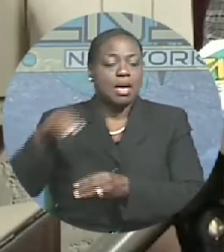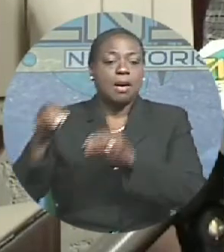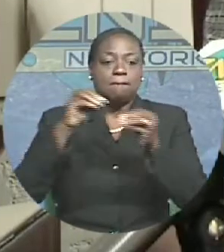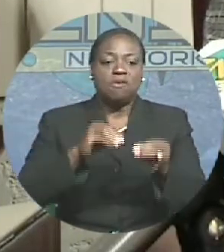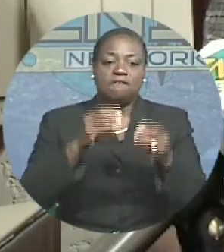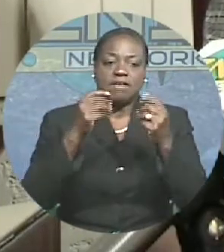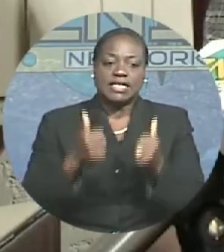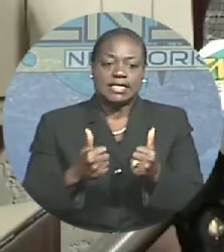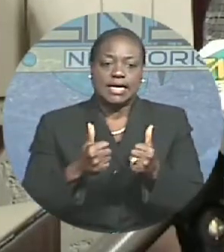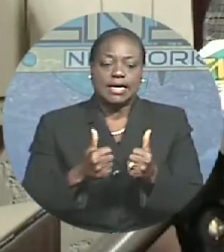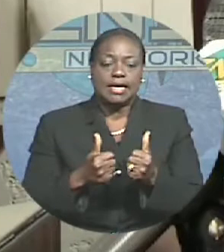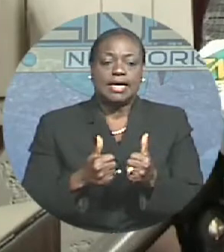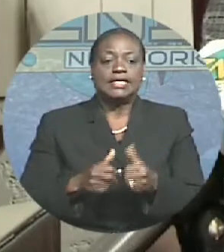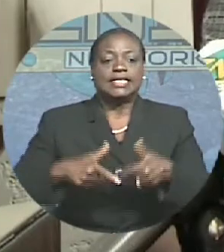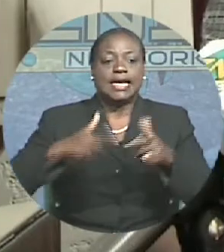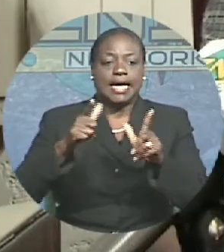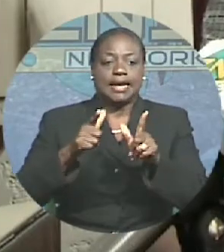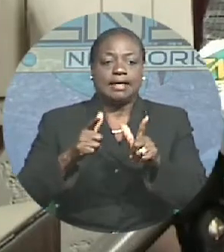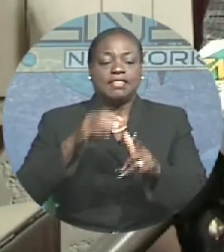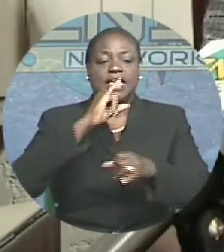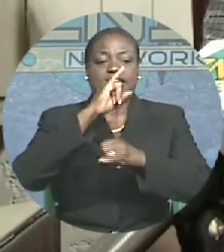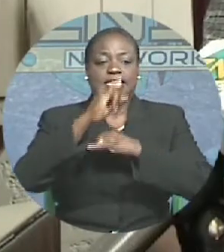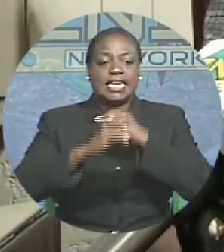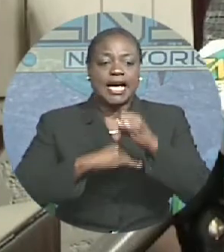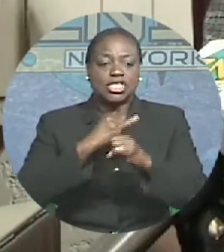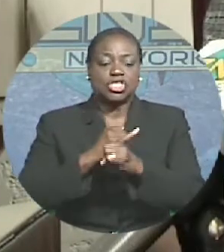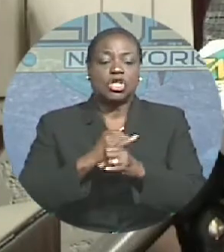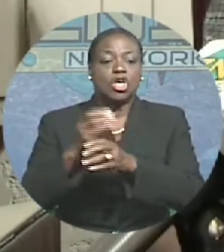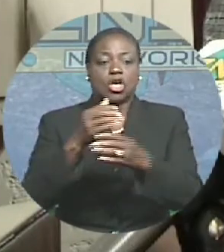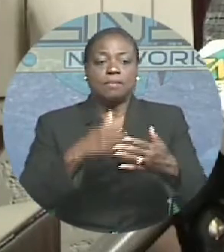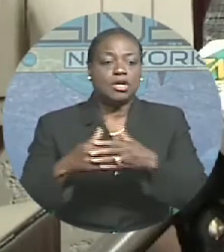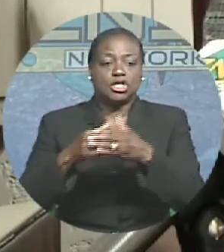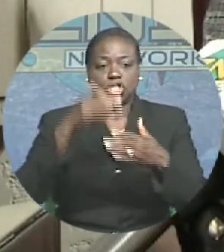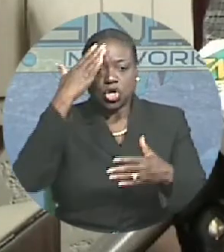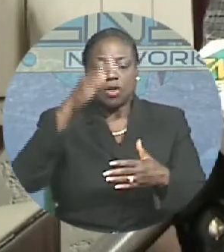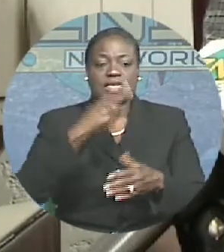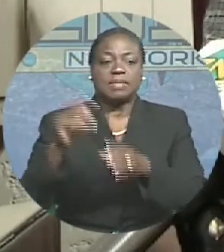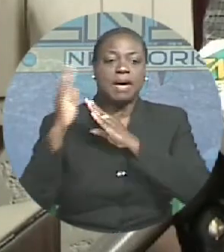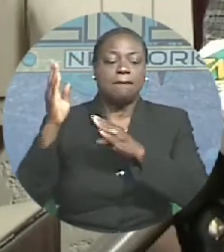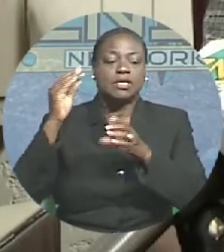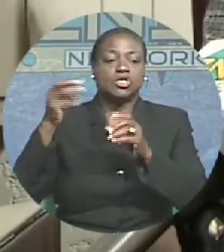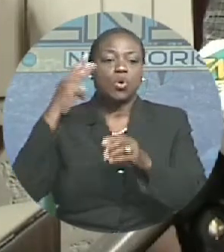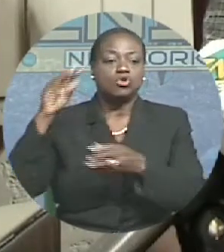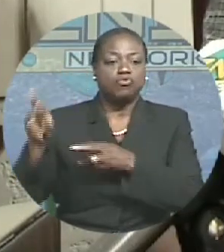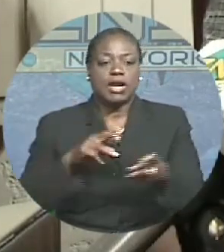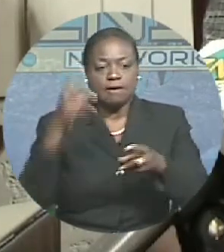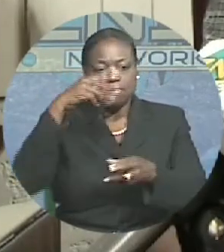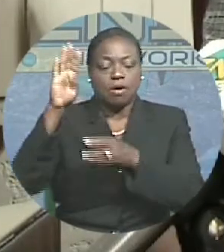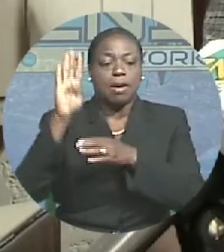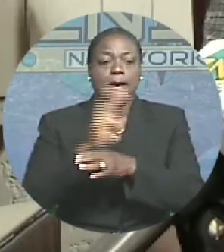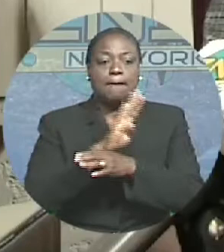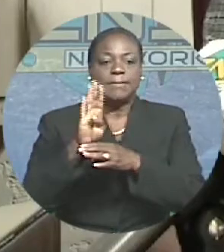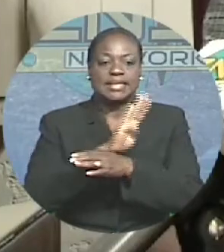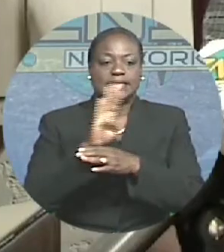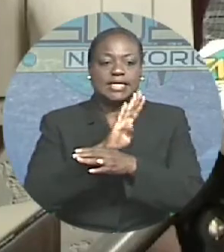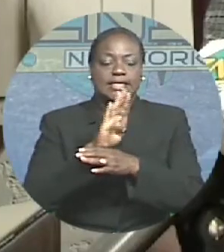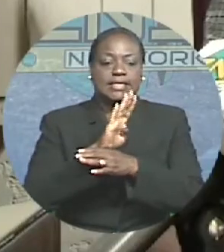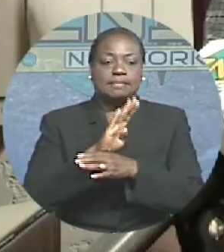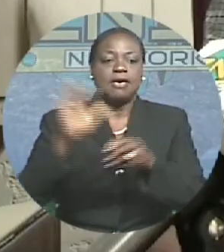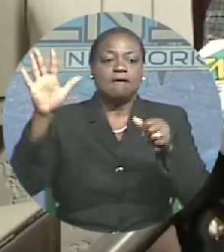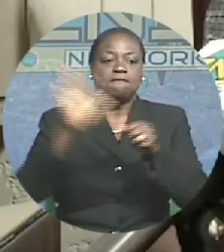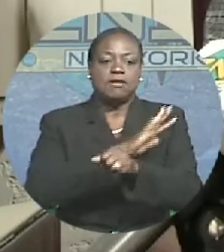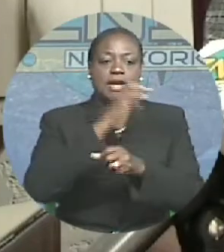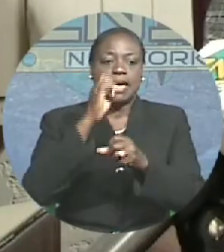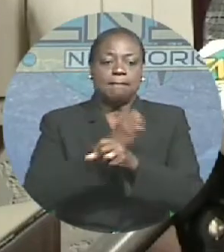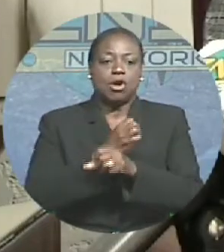international investment community know that the Bahamas was open for business. There will be full employment on Bimini this year with the